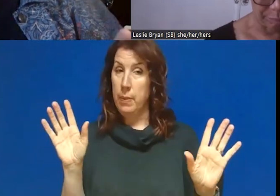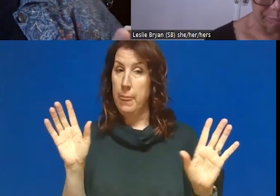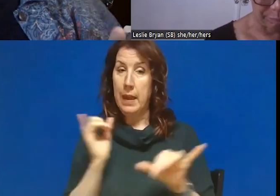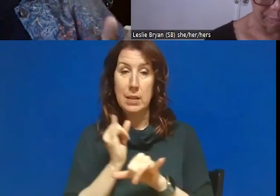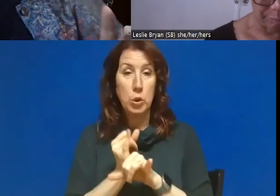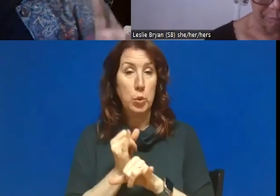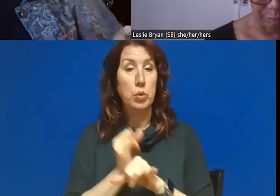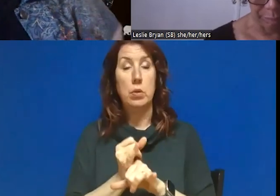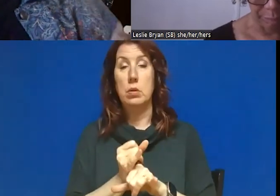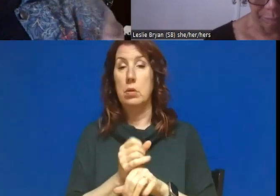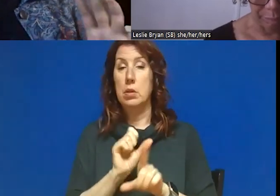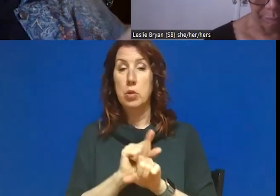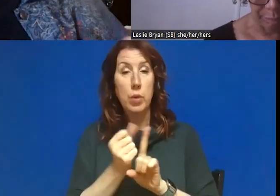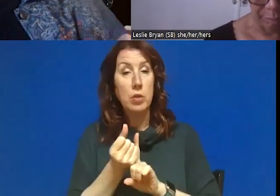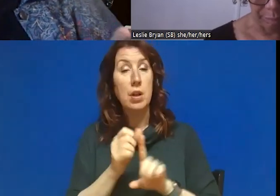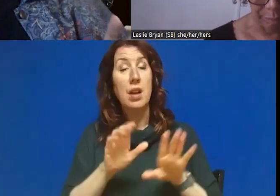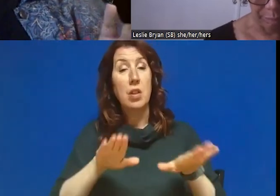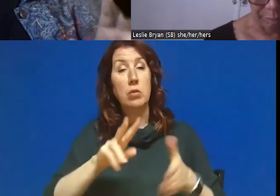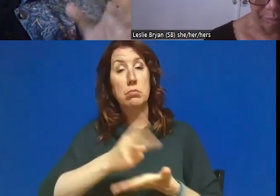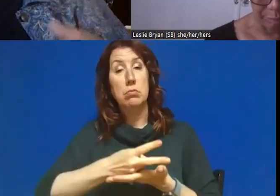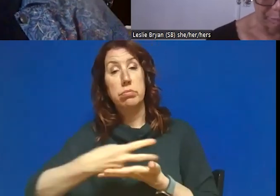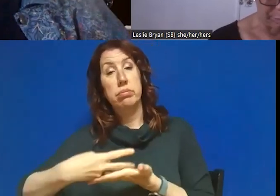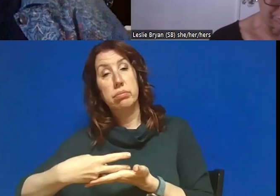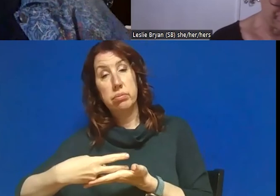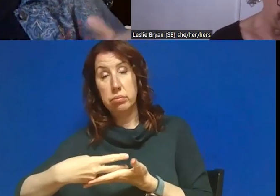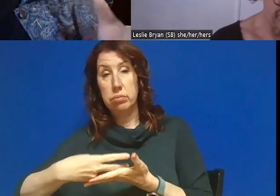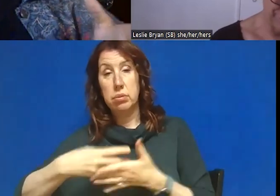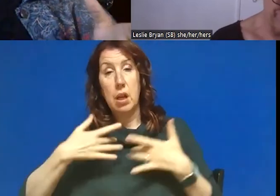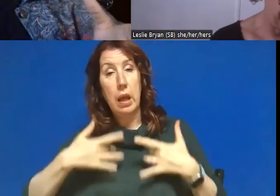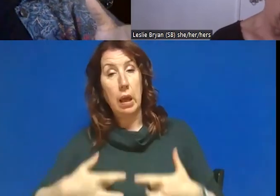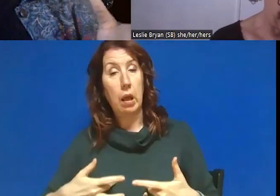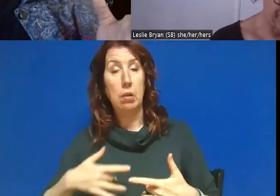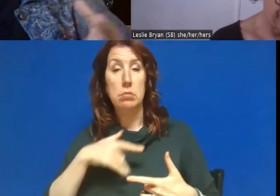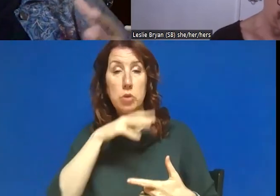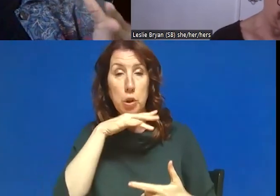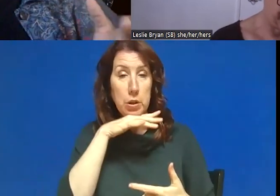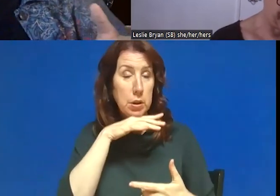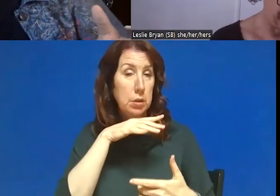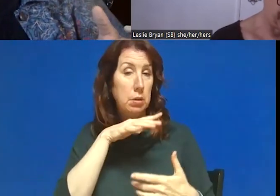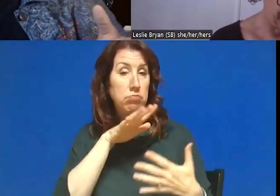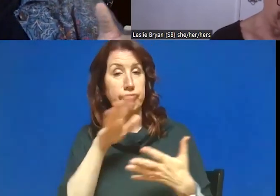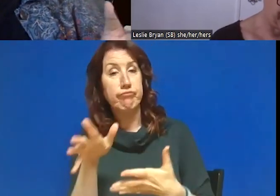institutions, like children on the floor, unclothed, in filth,